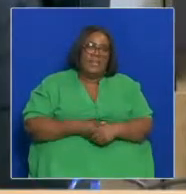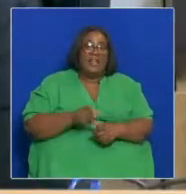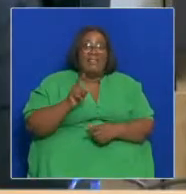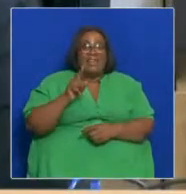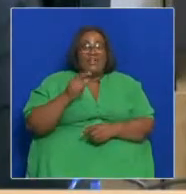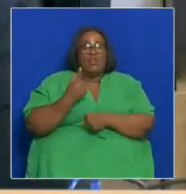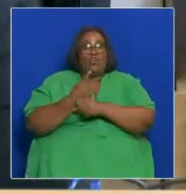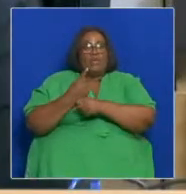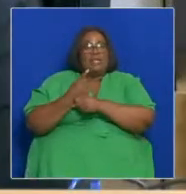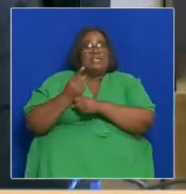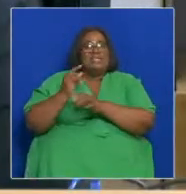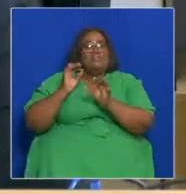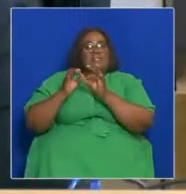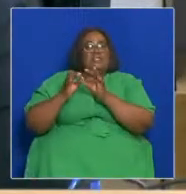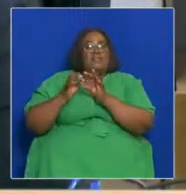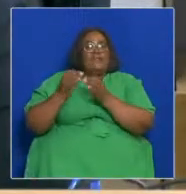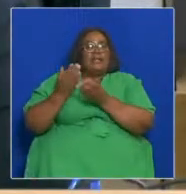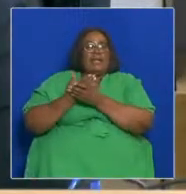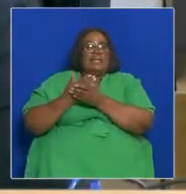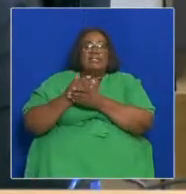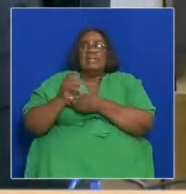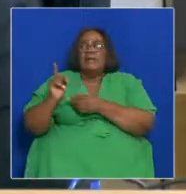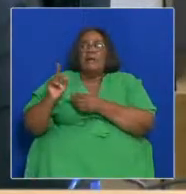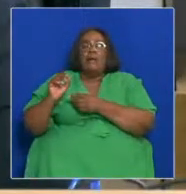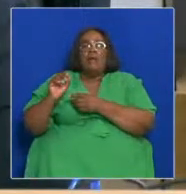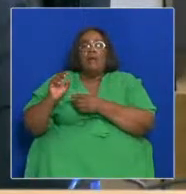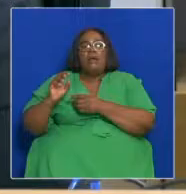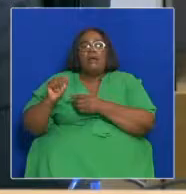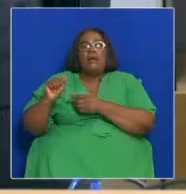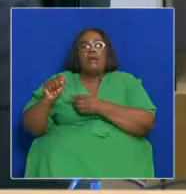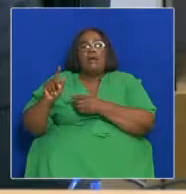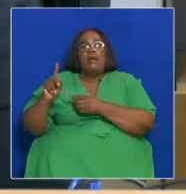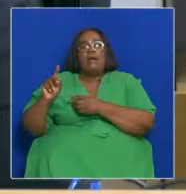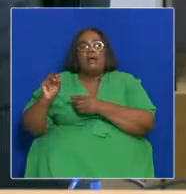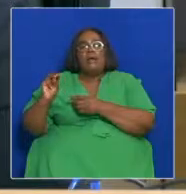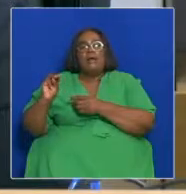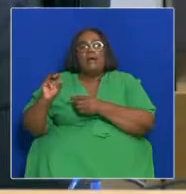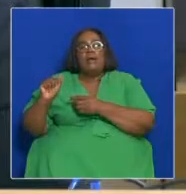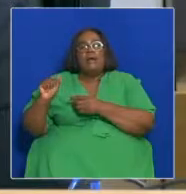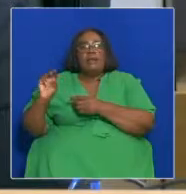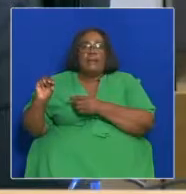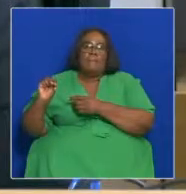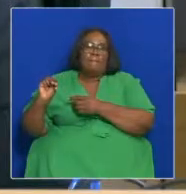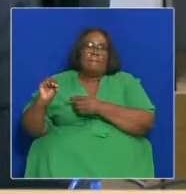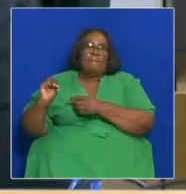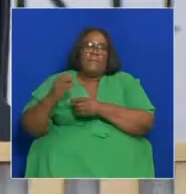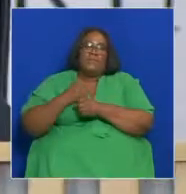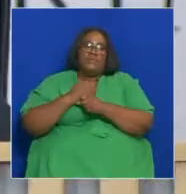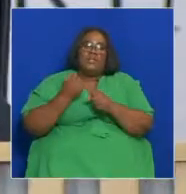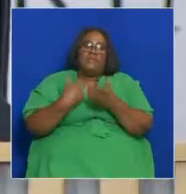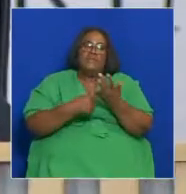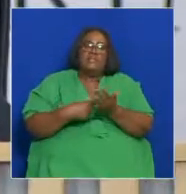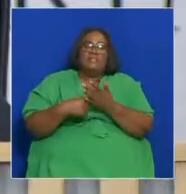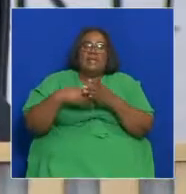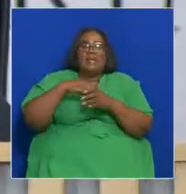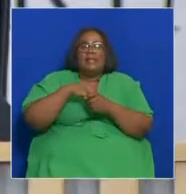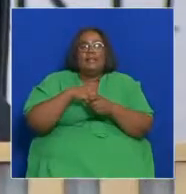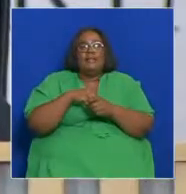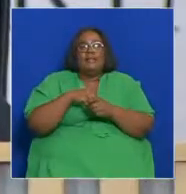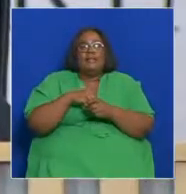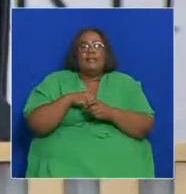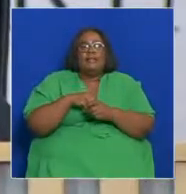ever discussed within IDEC? No. So she never said, with simple matters, I will